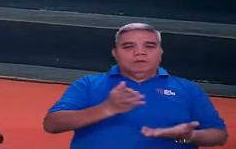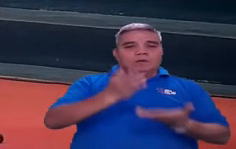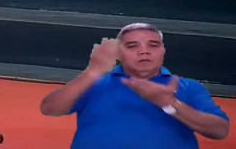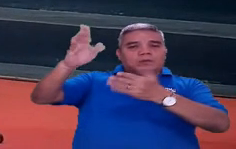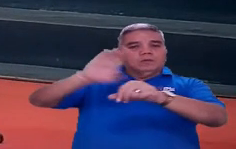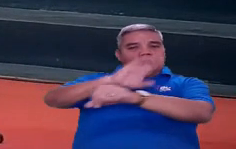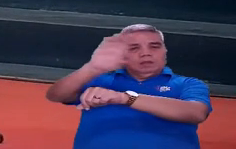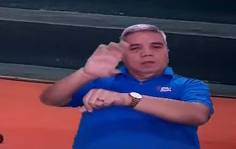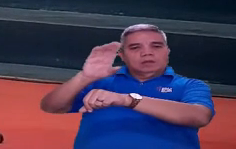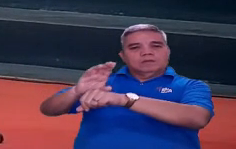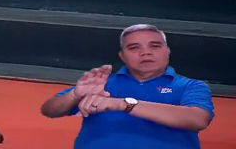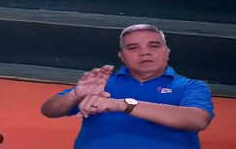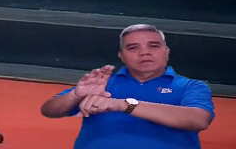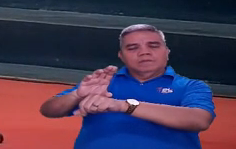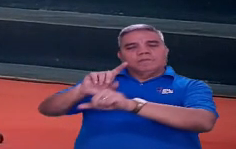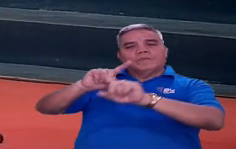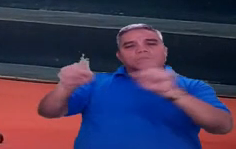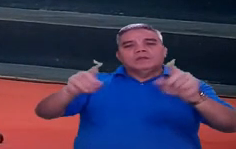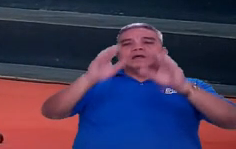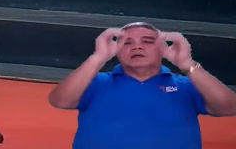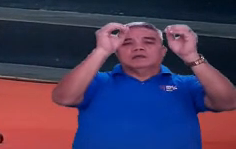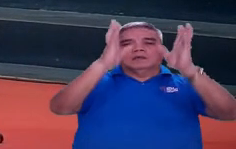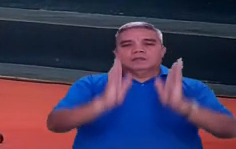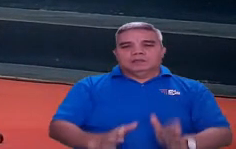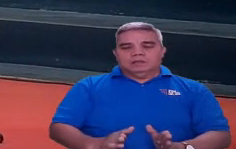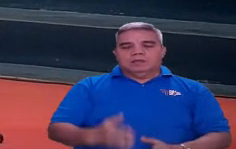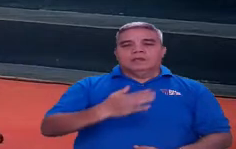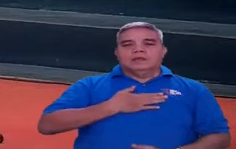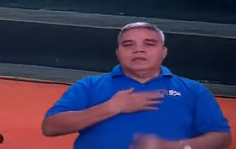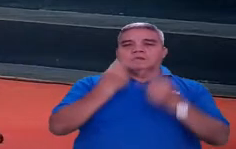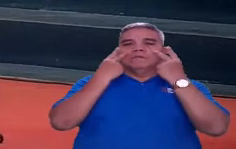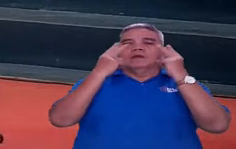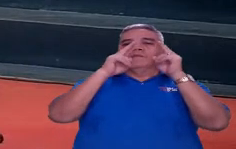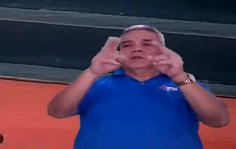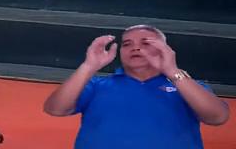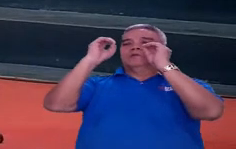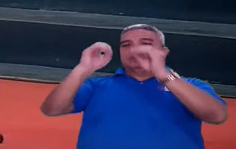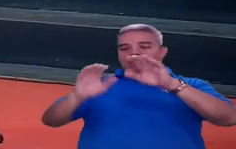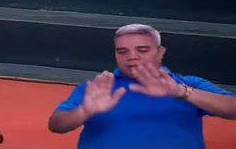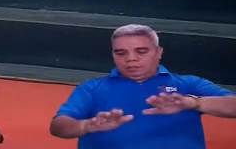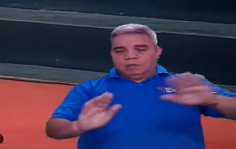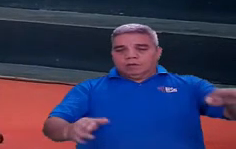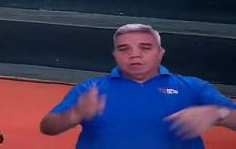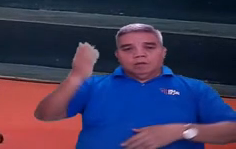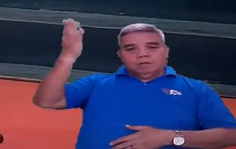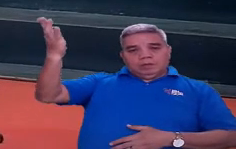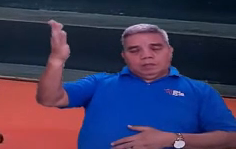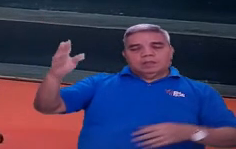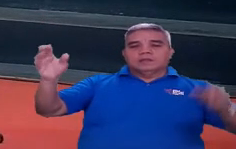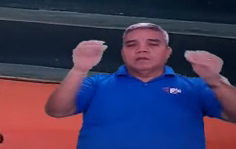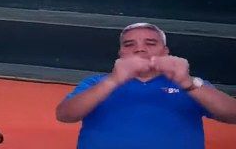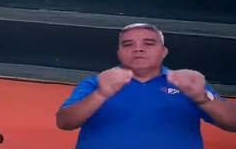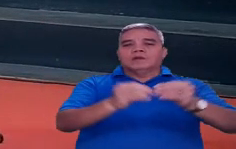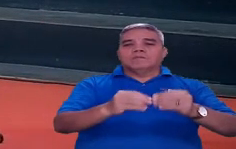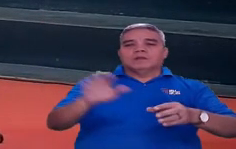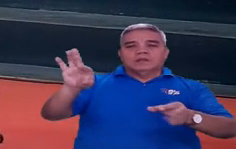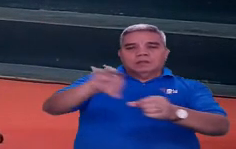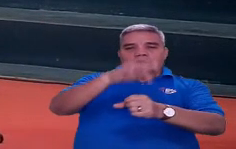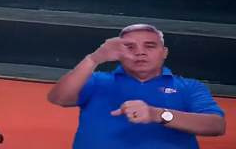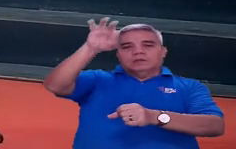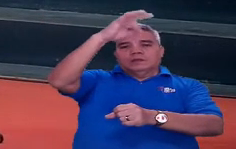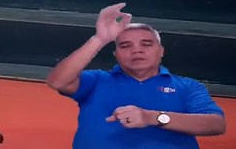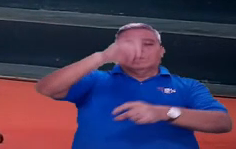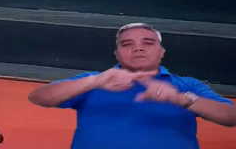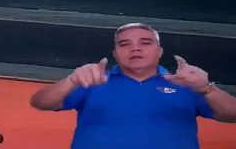there. As a teacher, it's my vision to teach the children there and reach more souls there who